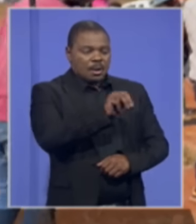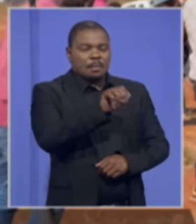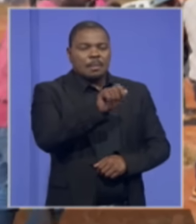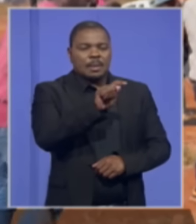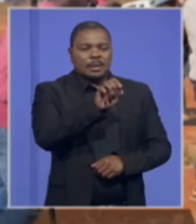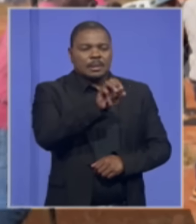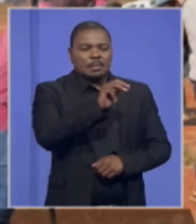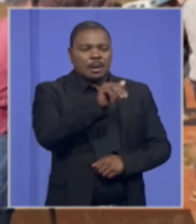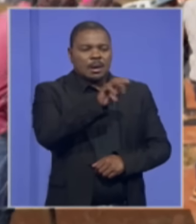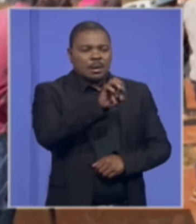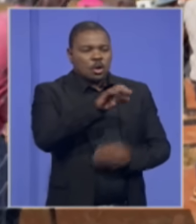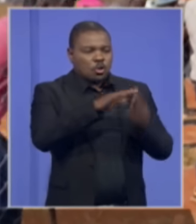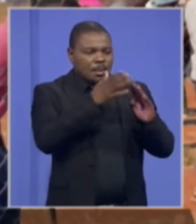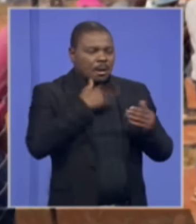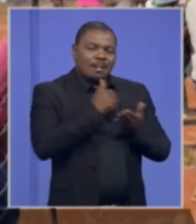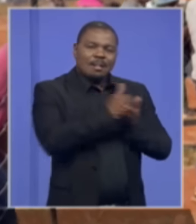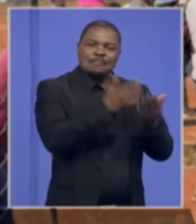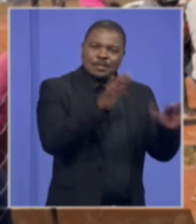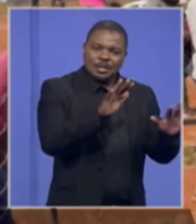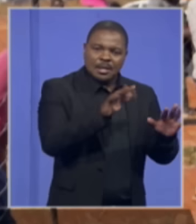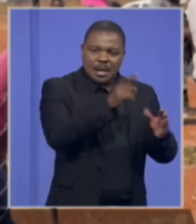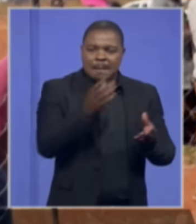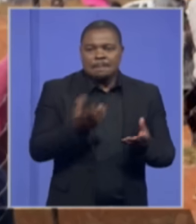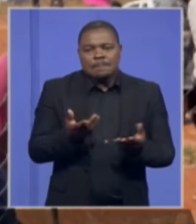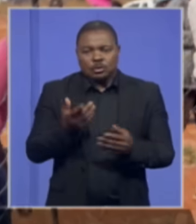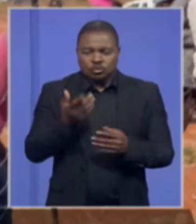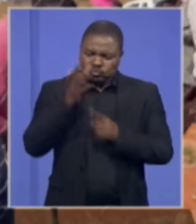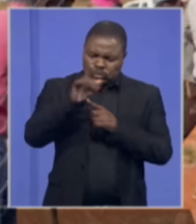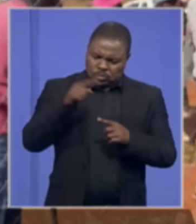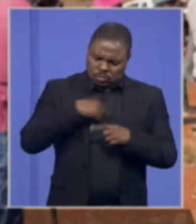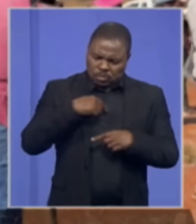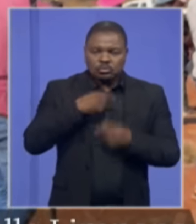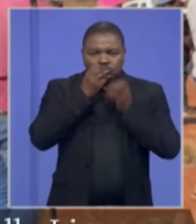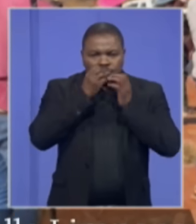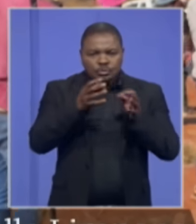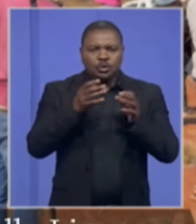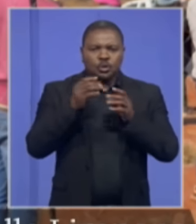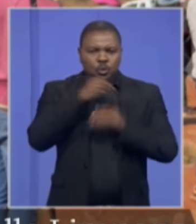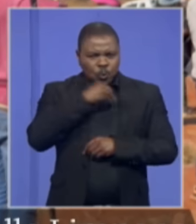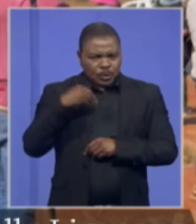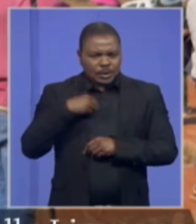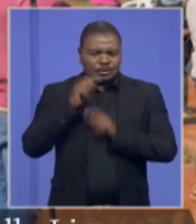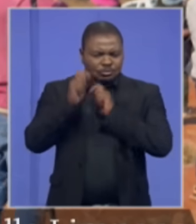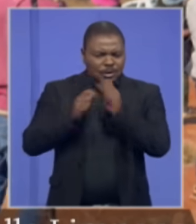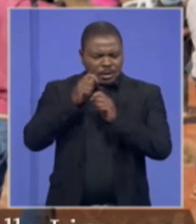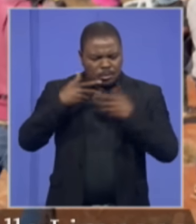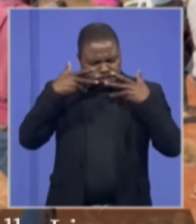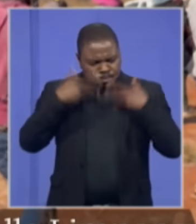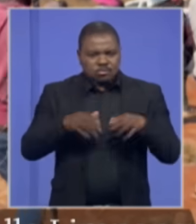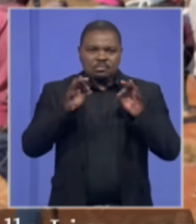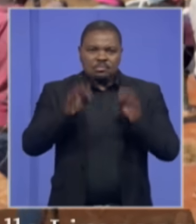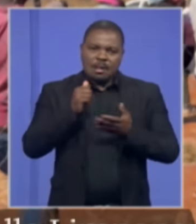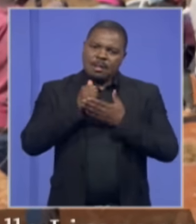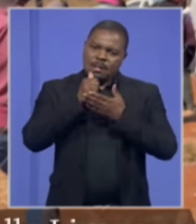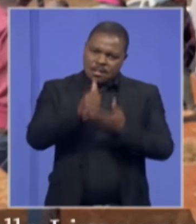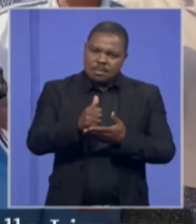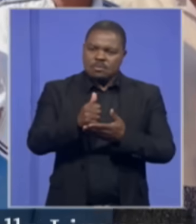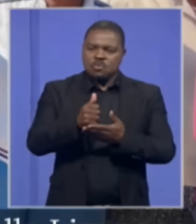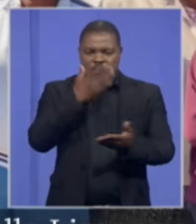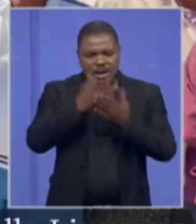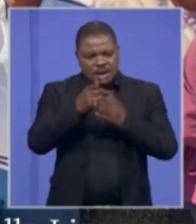sa mafefe gore ba bone gore dingaka di sa le gona mo lefatsheng tše badimo se ba feleng go ba kgontšha gore ba